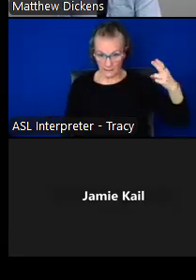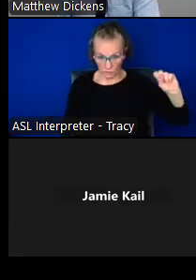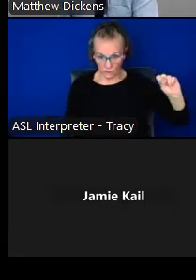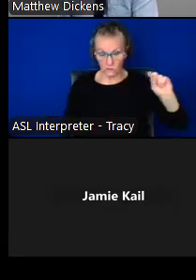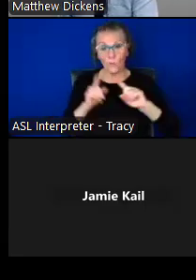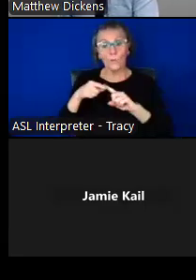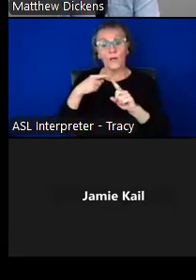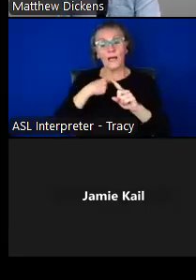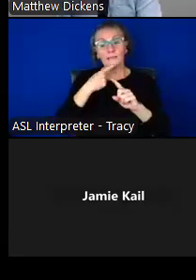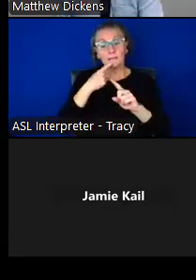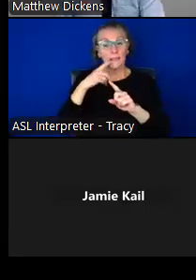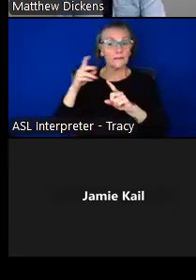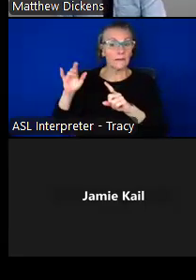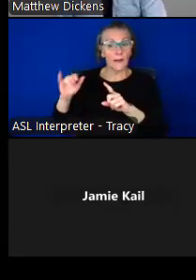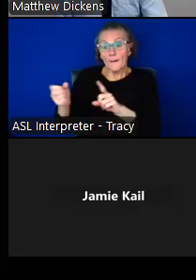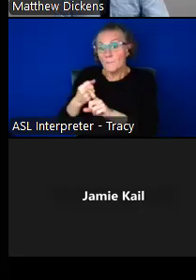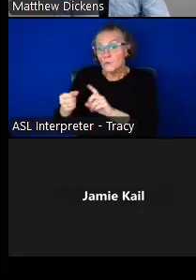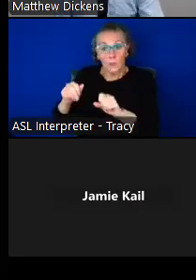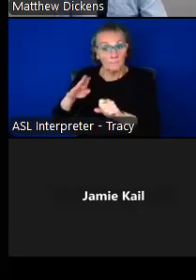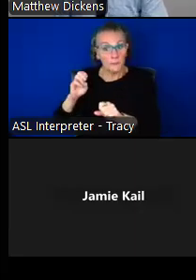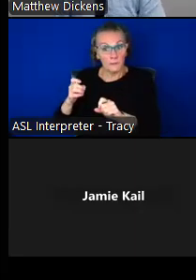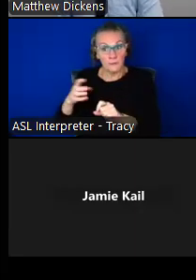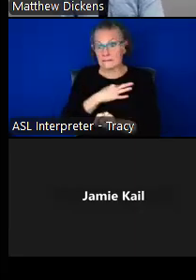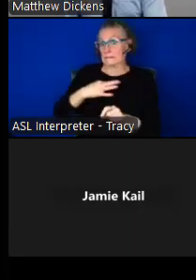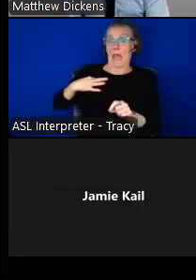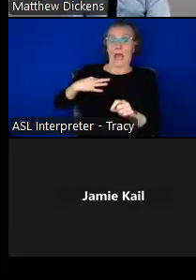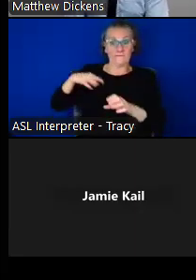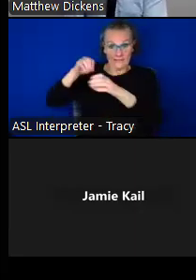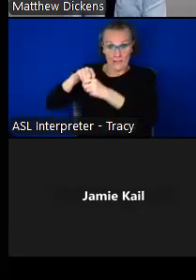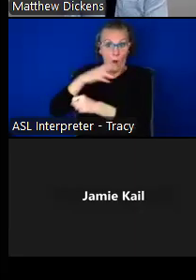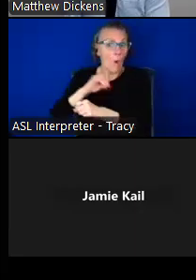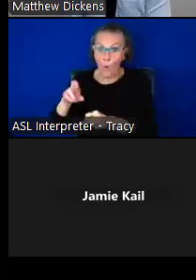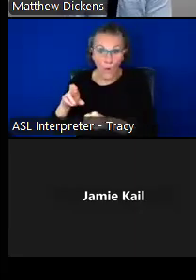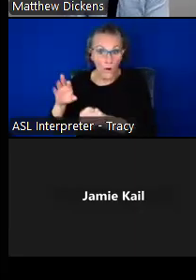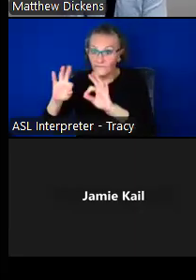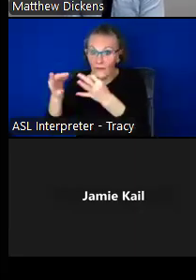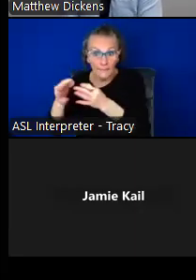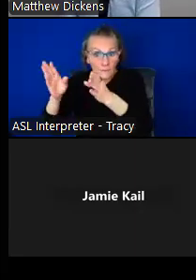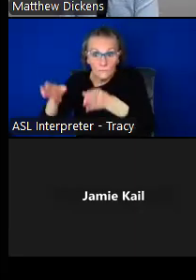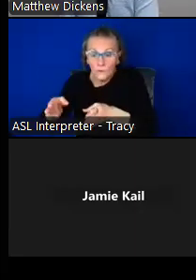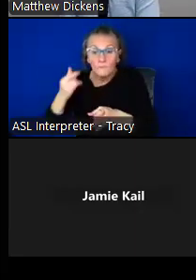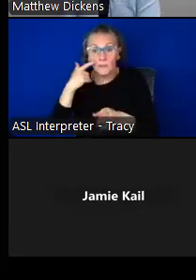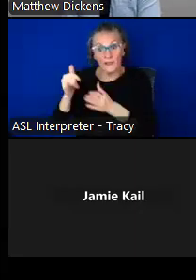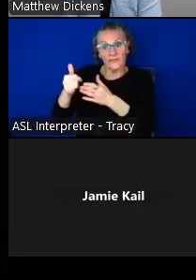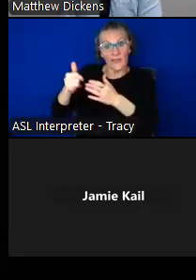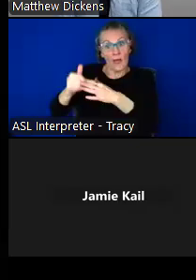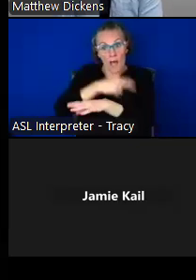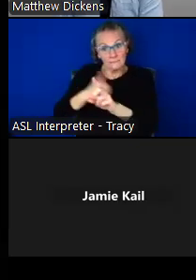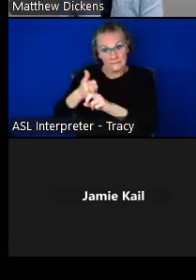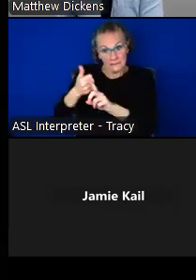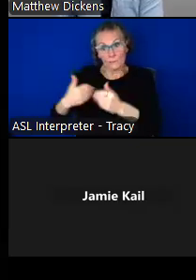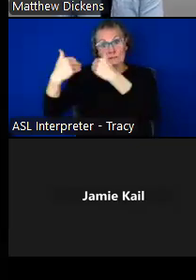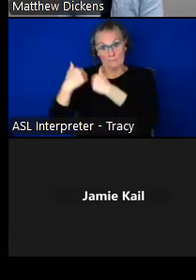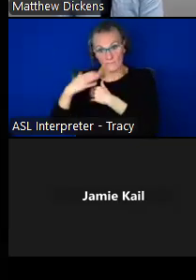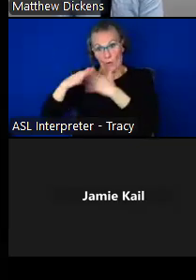say the abuse could be either by staff in that setting or even by a family member, because the facility is responsible for that